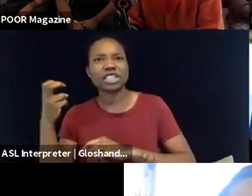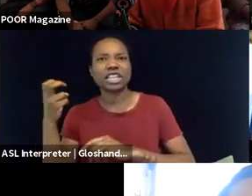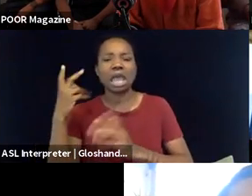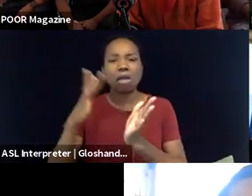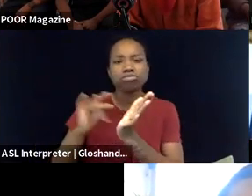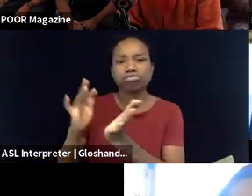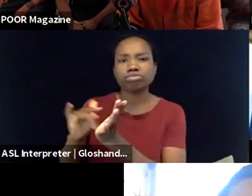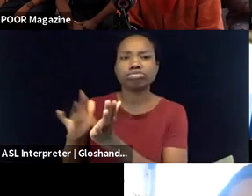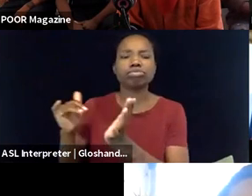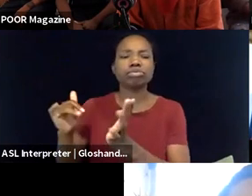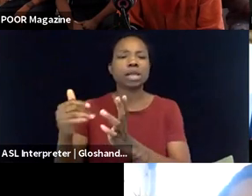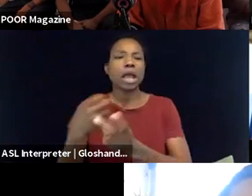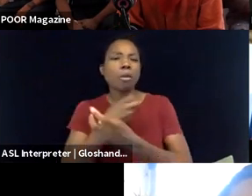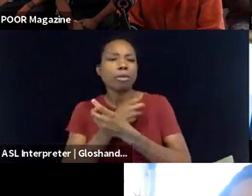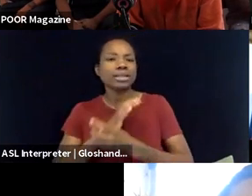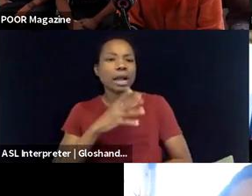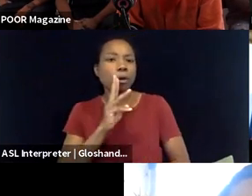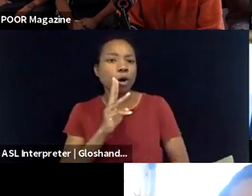this poisoning of our water and